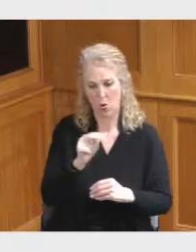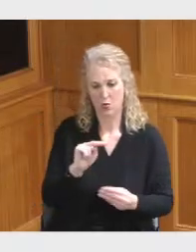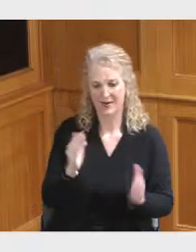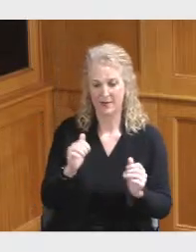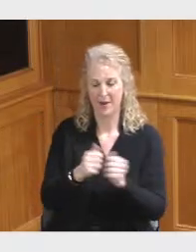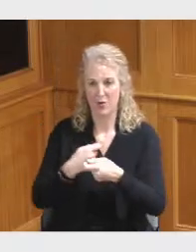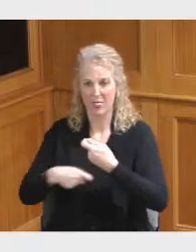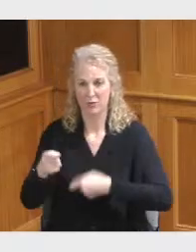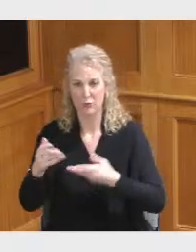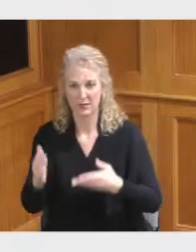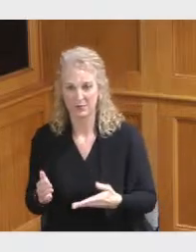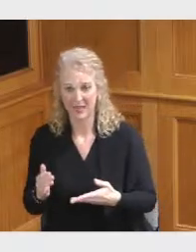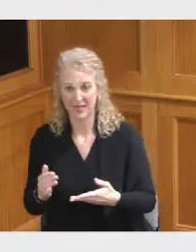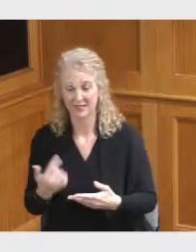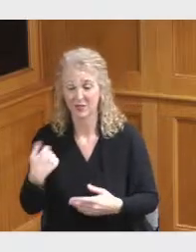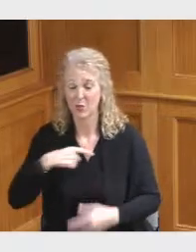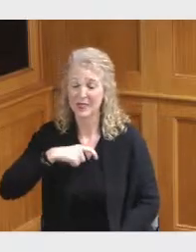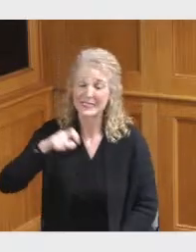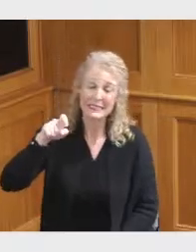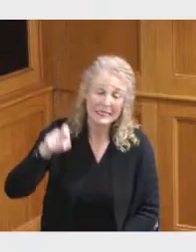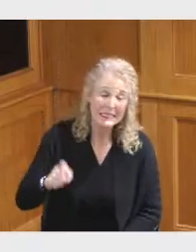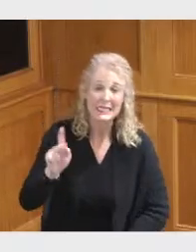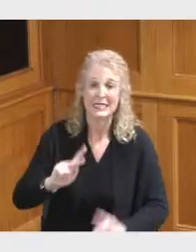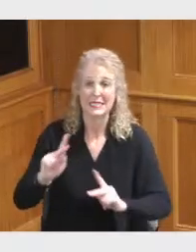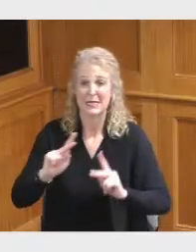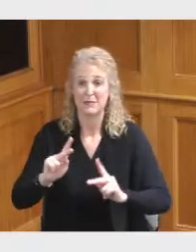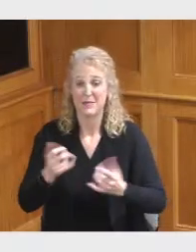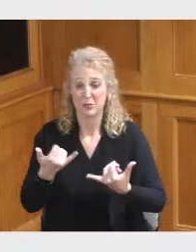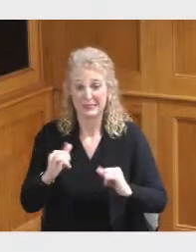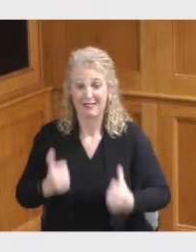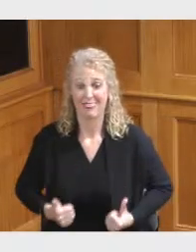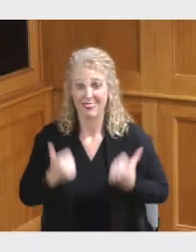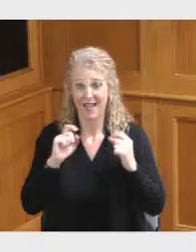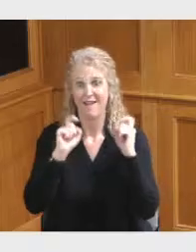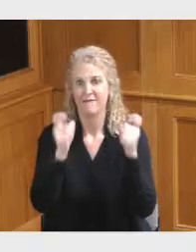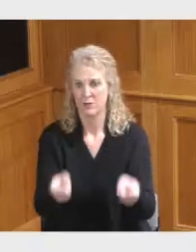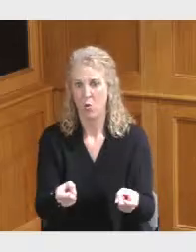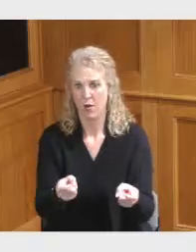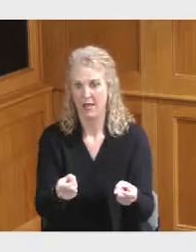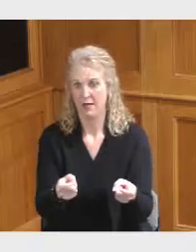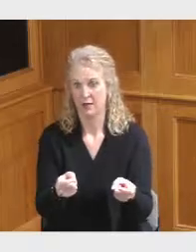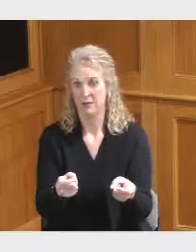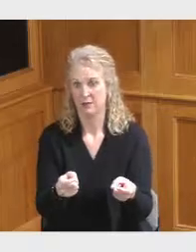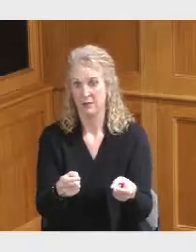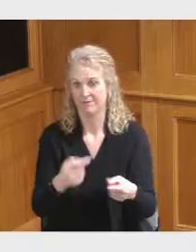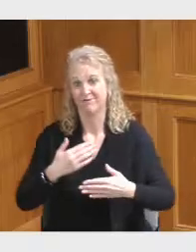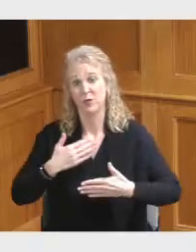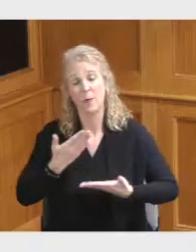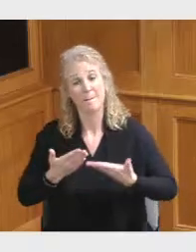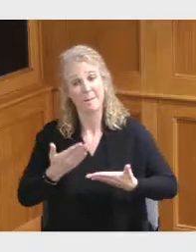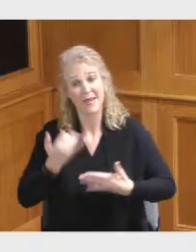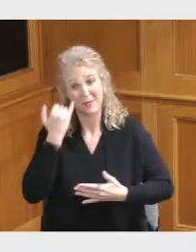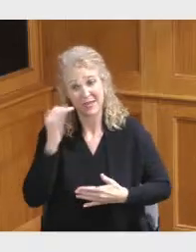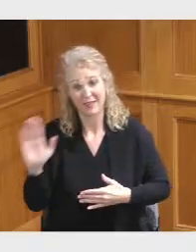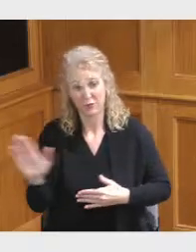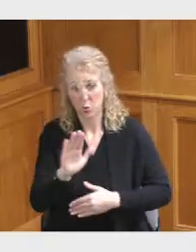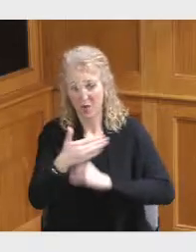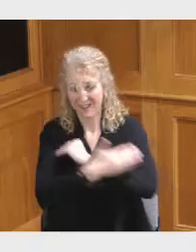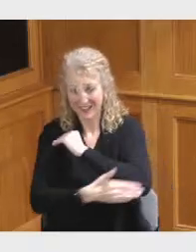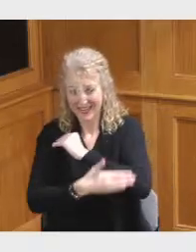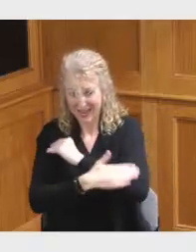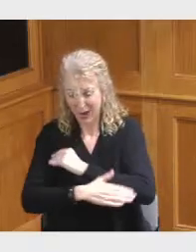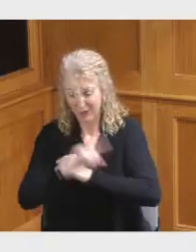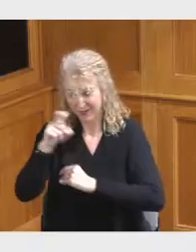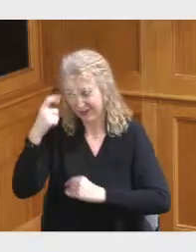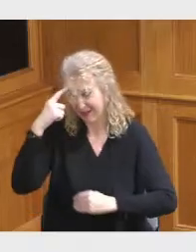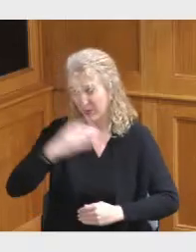There is an urgent need for living donors. Hamilton County stepping up to offer paid leave for living donor organs.